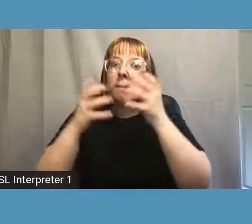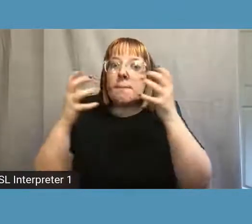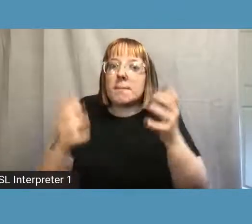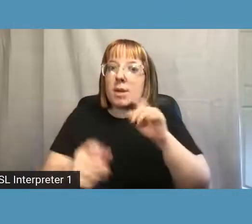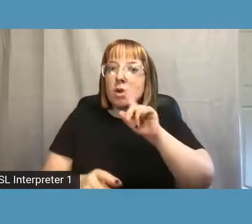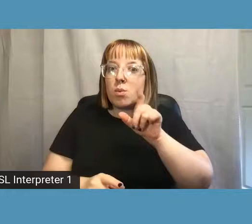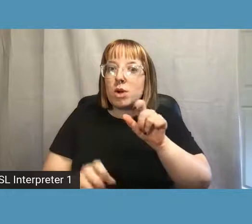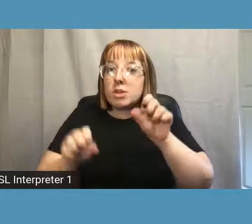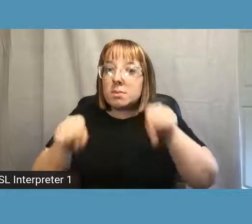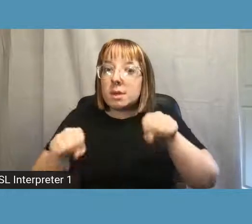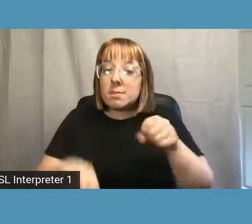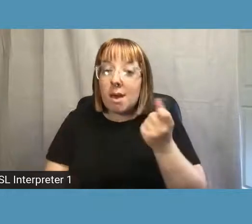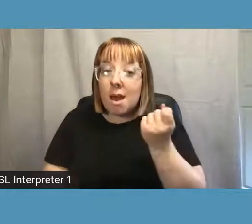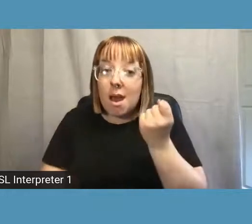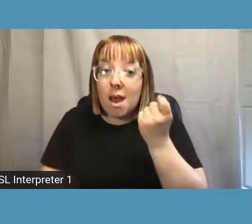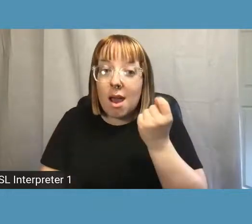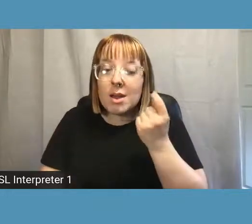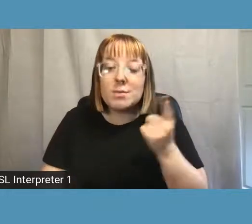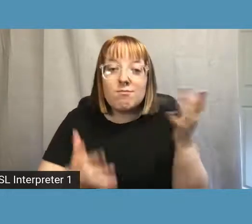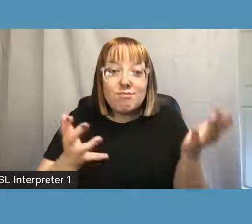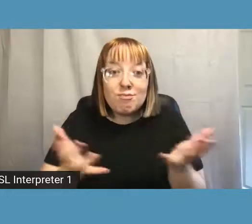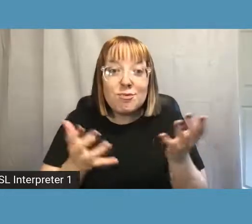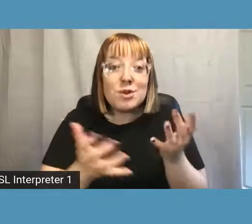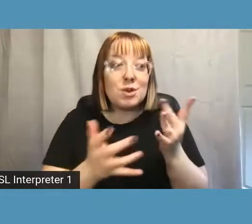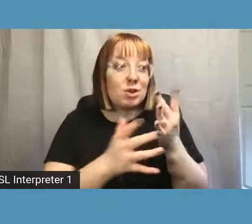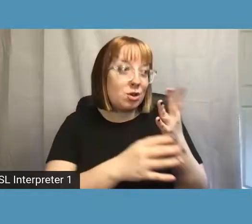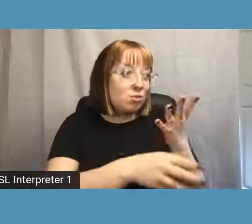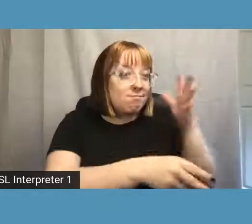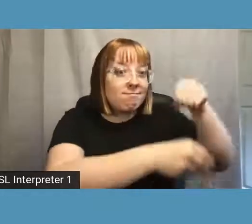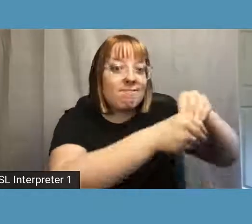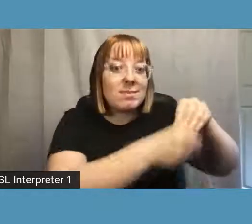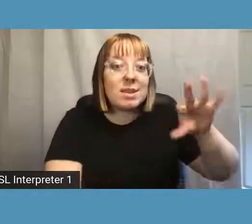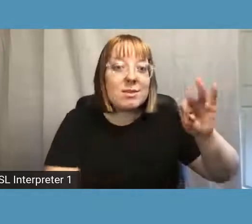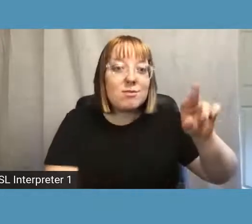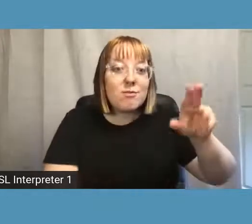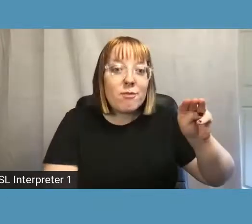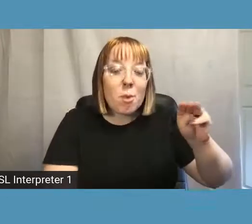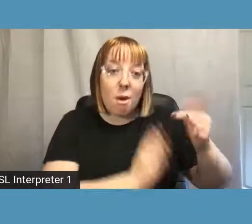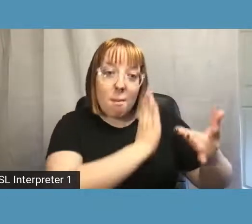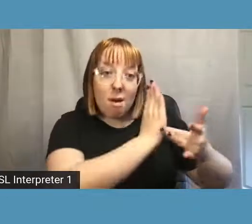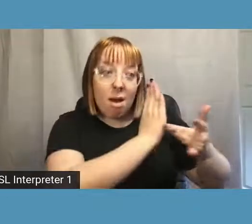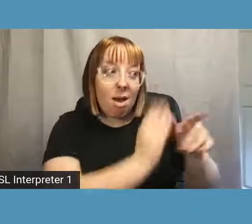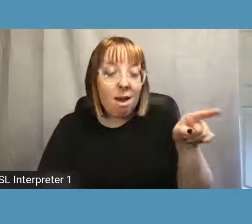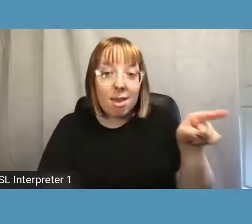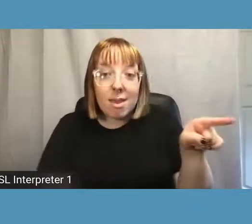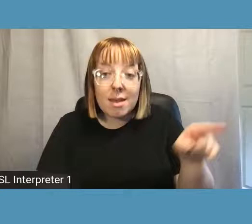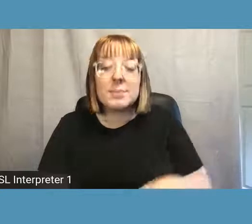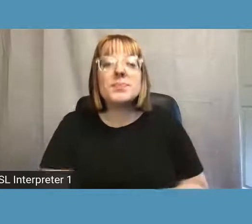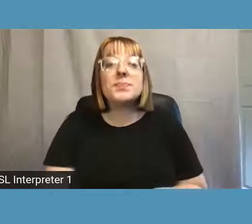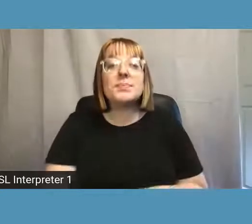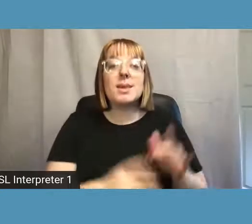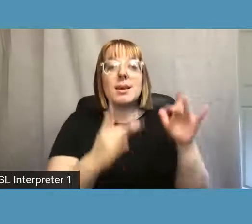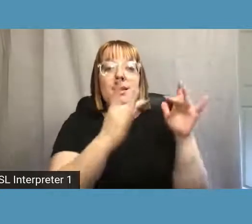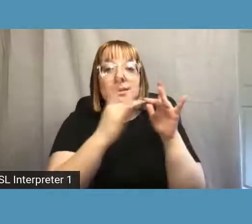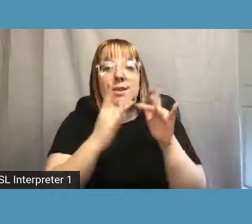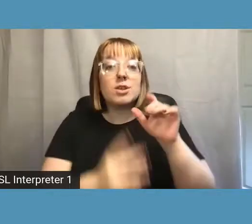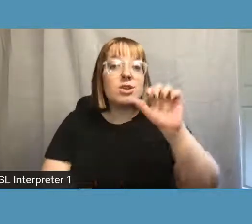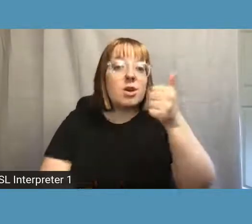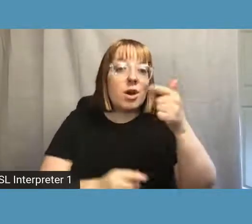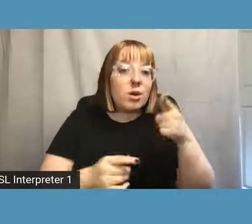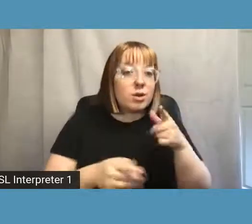However, we encourage you to engage the forum on our website for ideas, answers, and connections with other professionals who share your